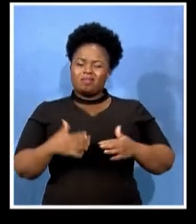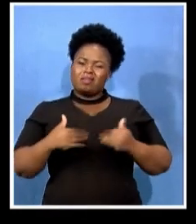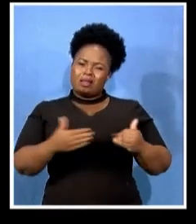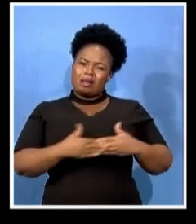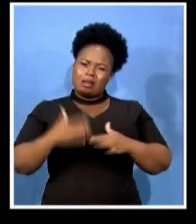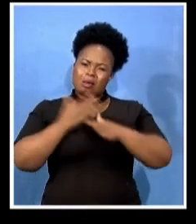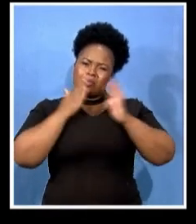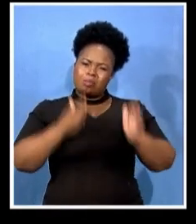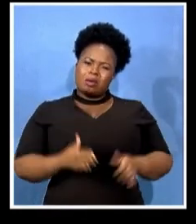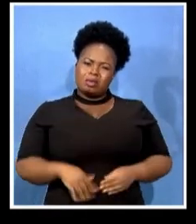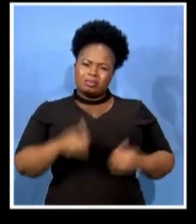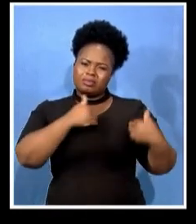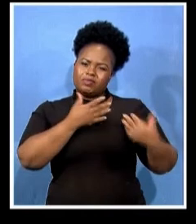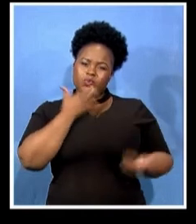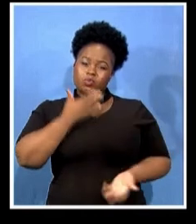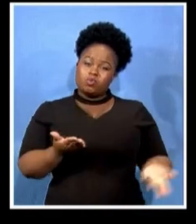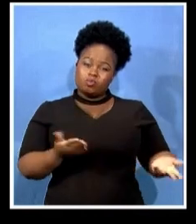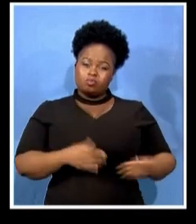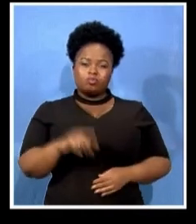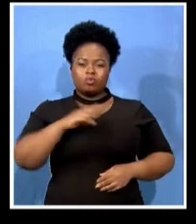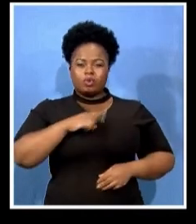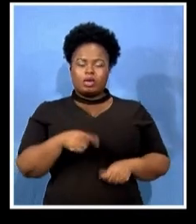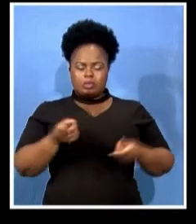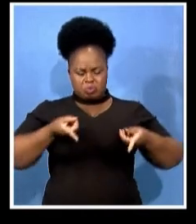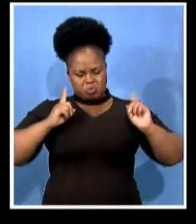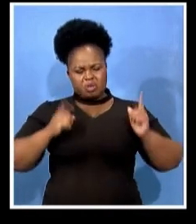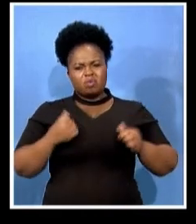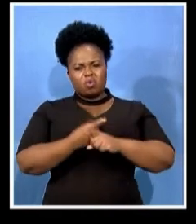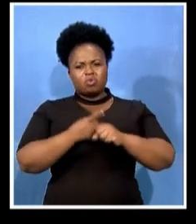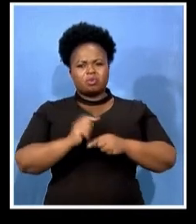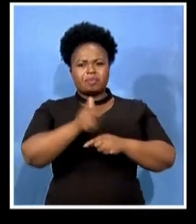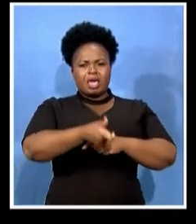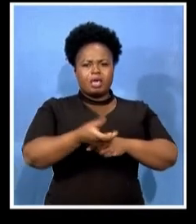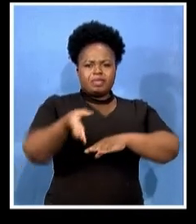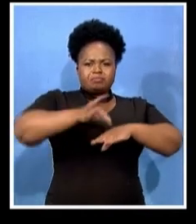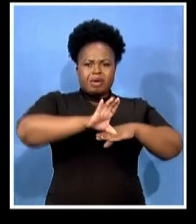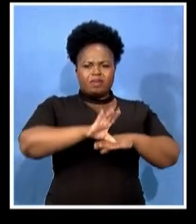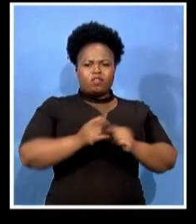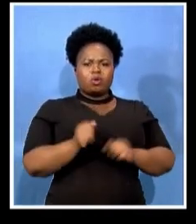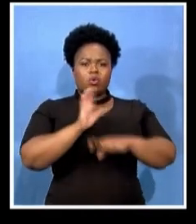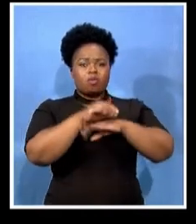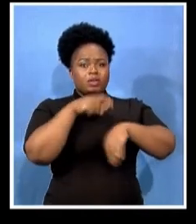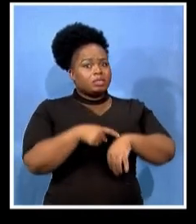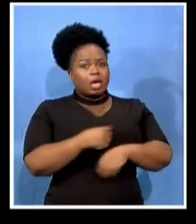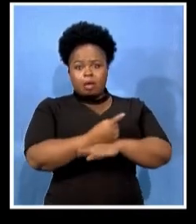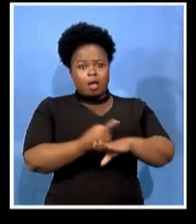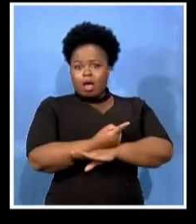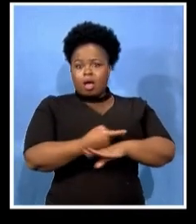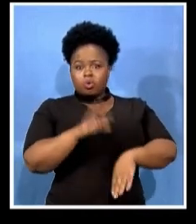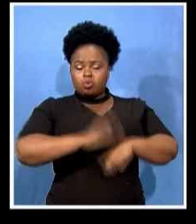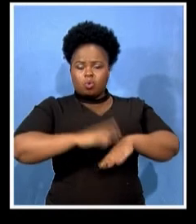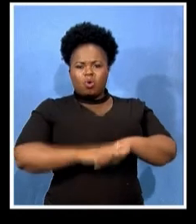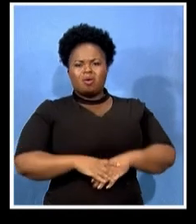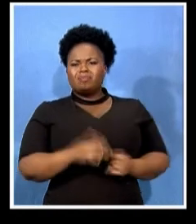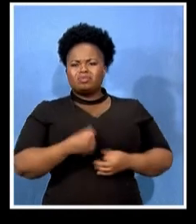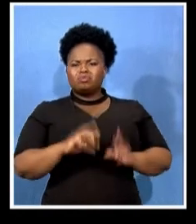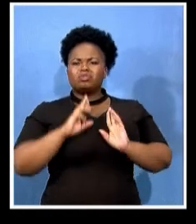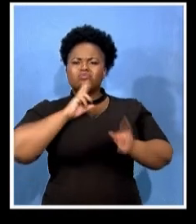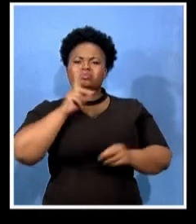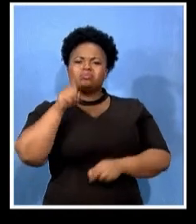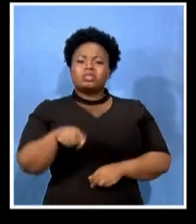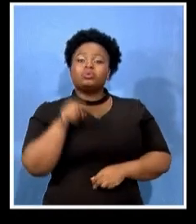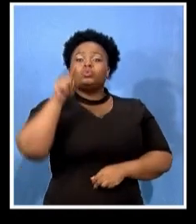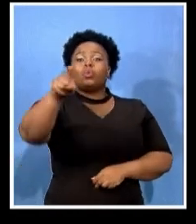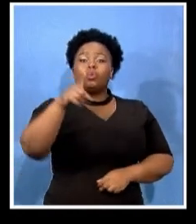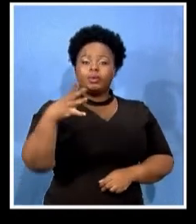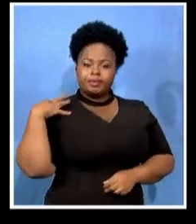of danger pay and overtime pay is also an issue that should be collaboratively responded to by you and the Minister of Finance